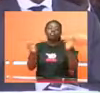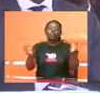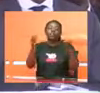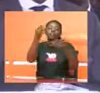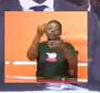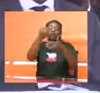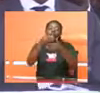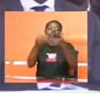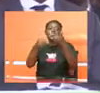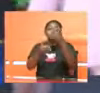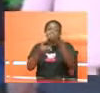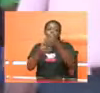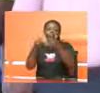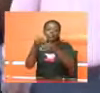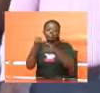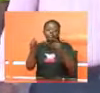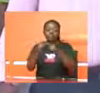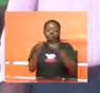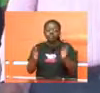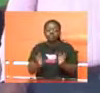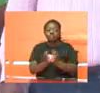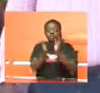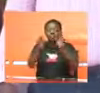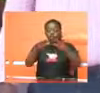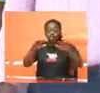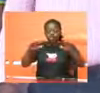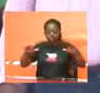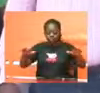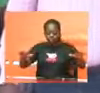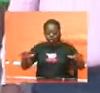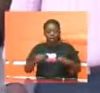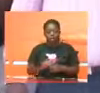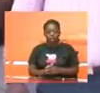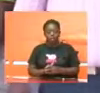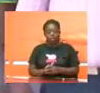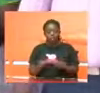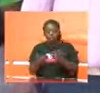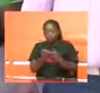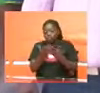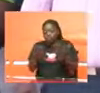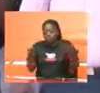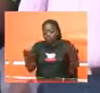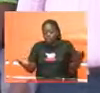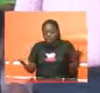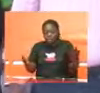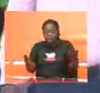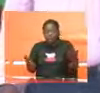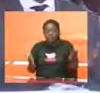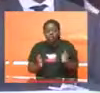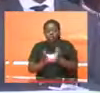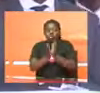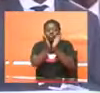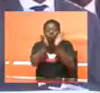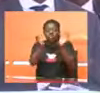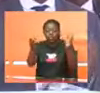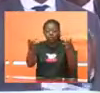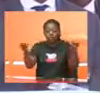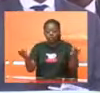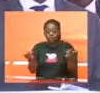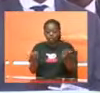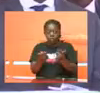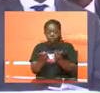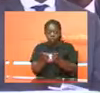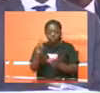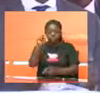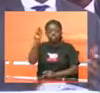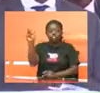buildings and public grounds and wherever else throughout the entire territory of the